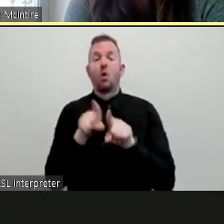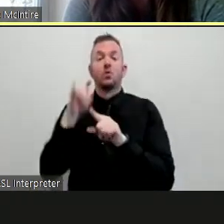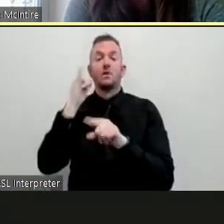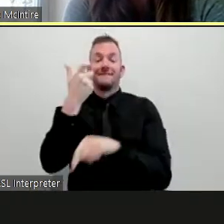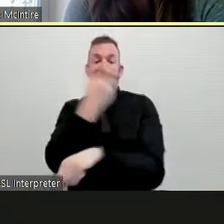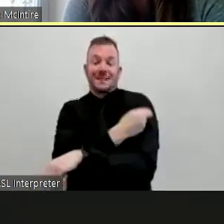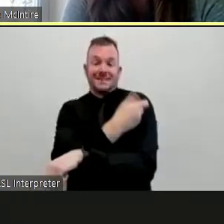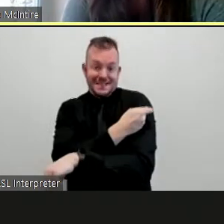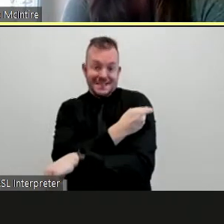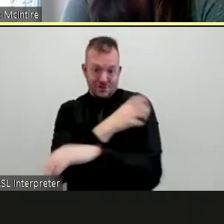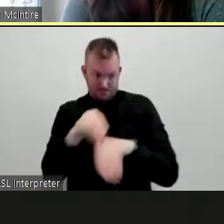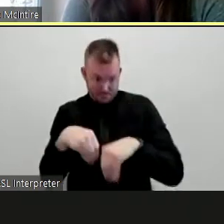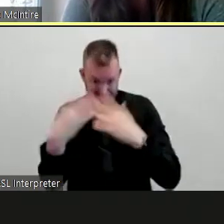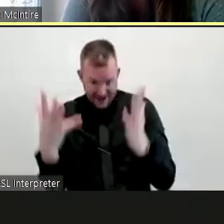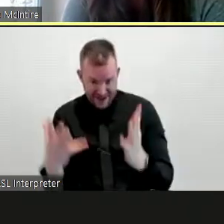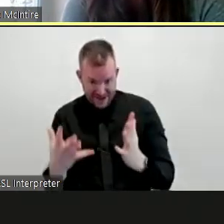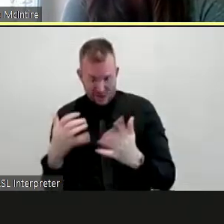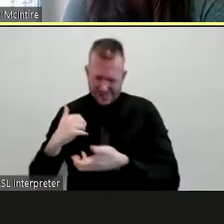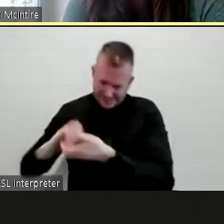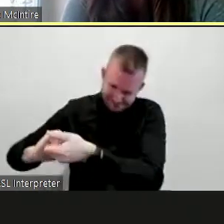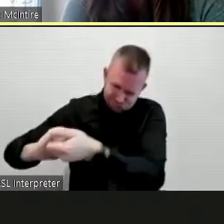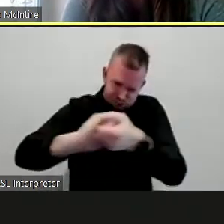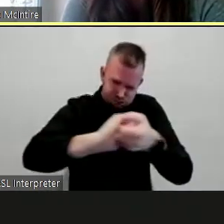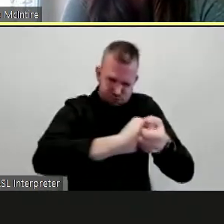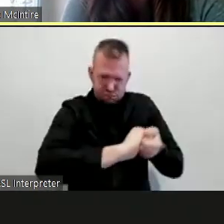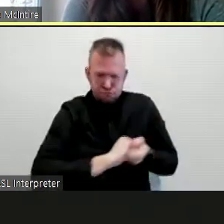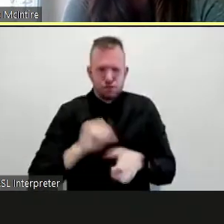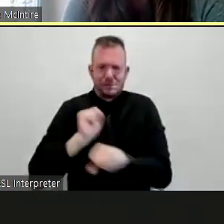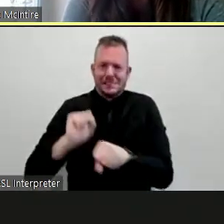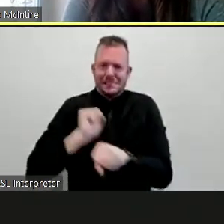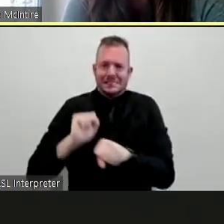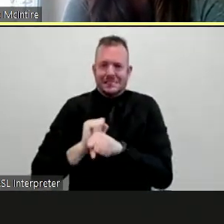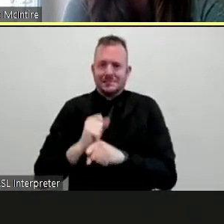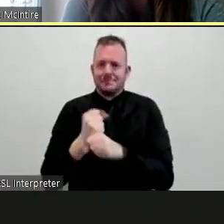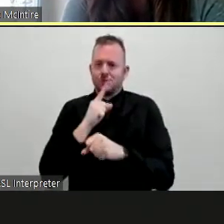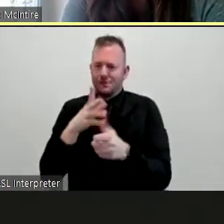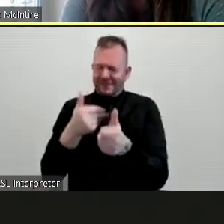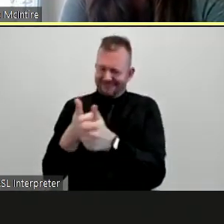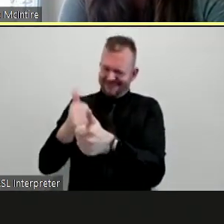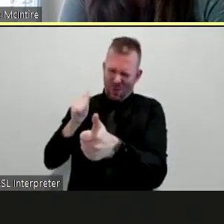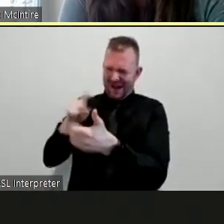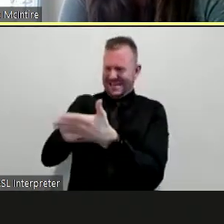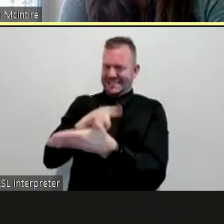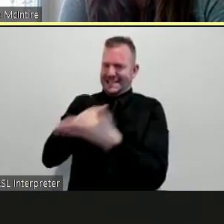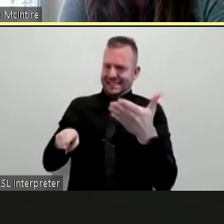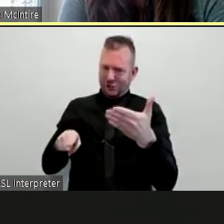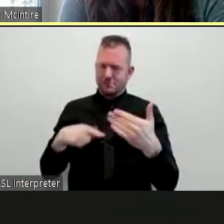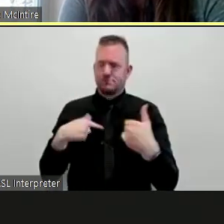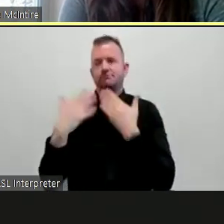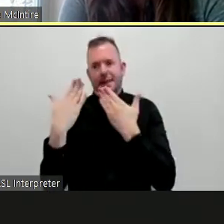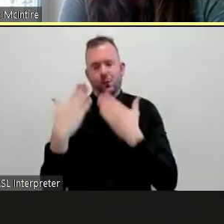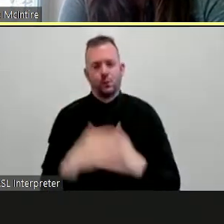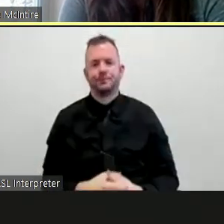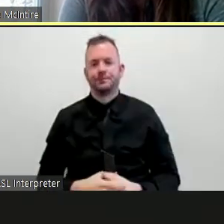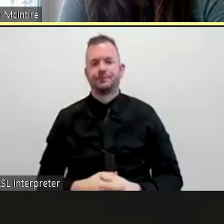working together to prevent any cancellation of appointments across the state. So members